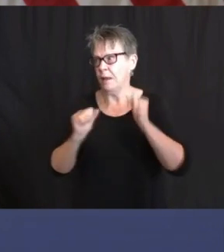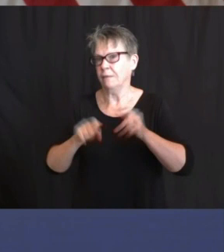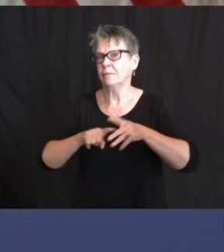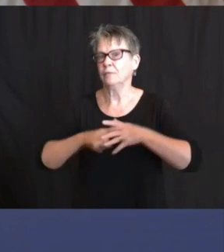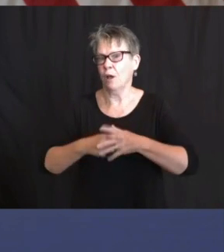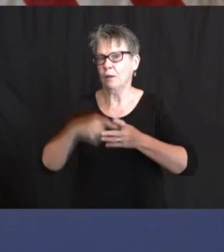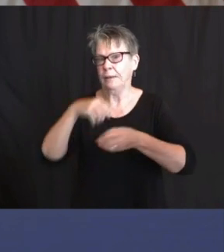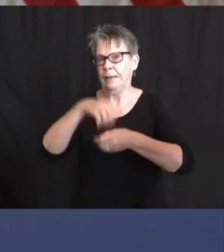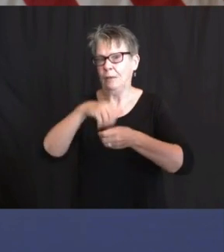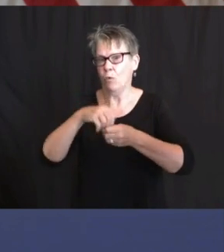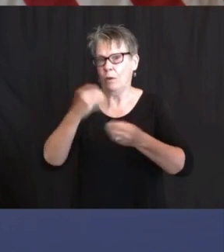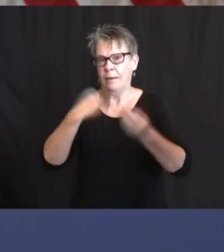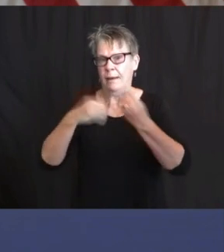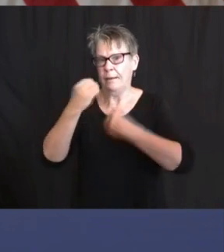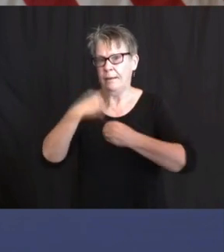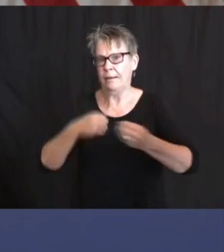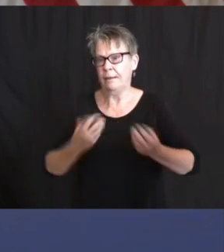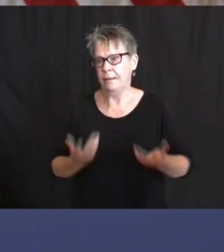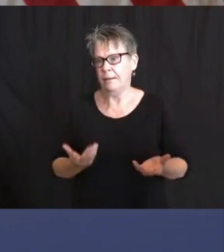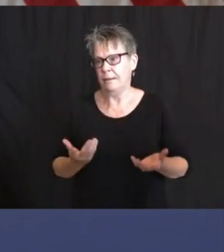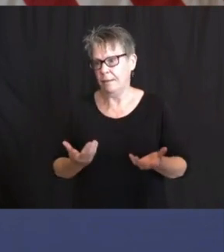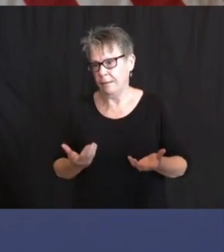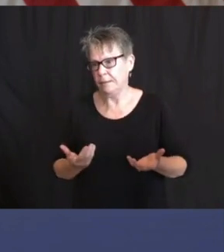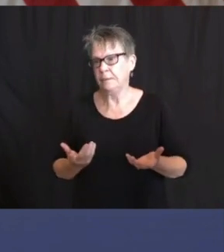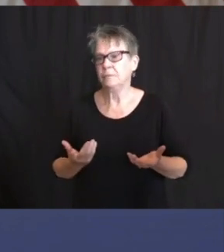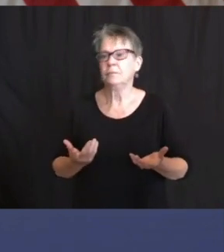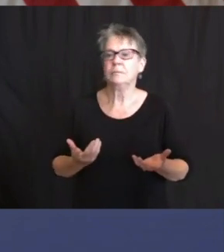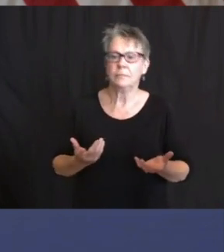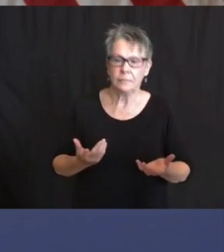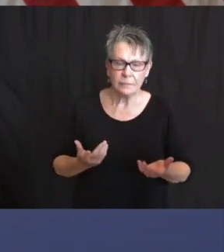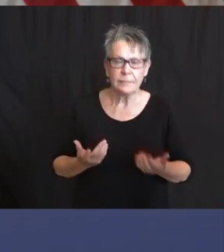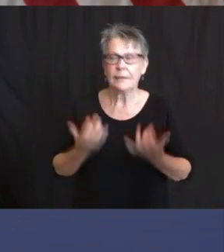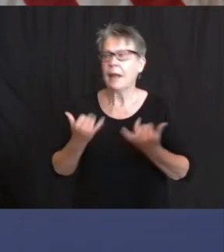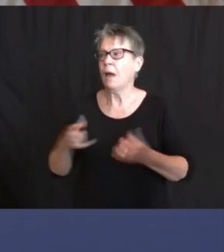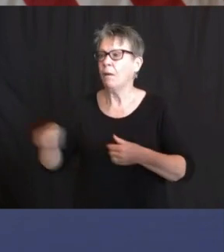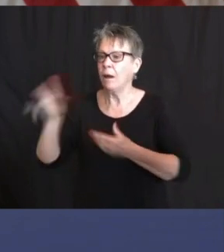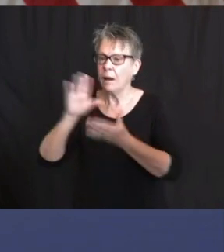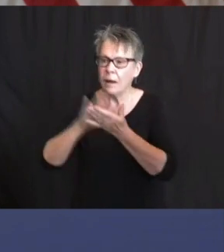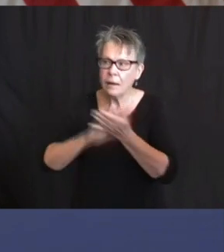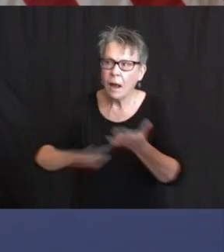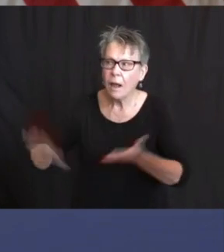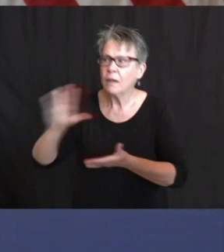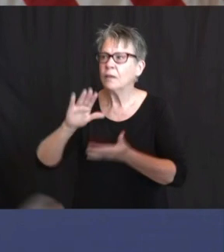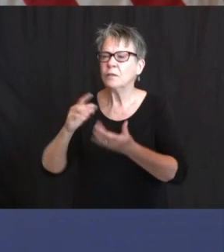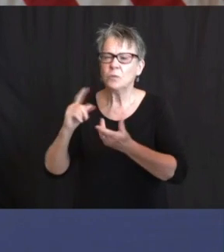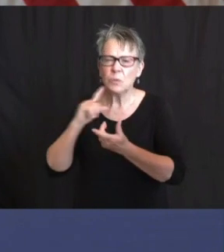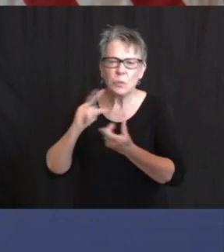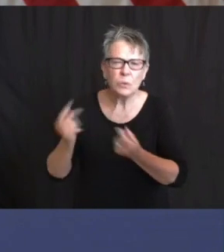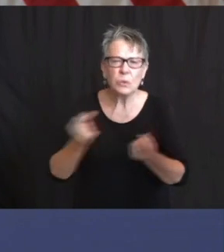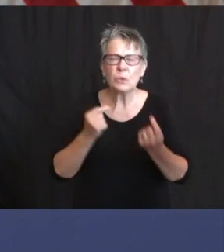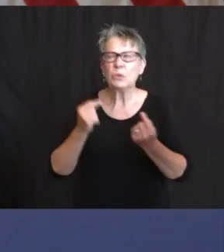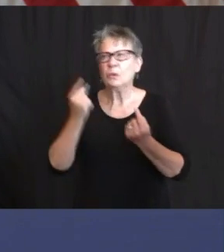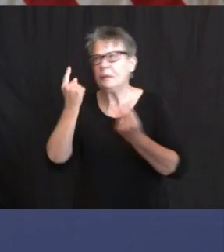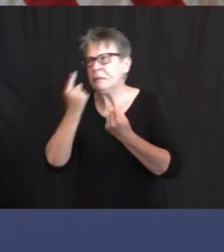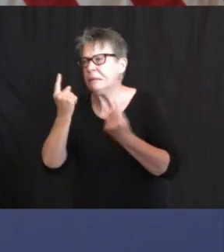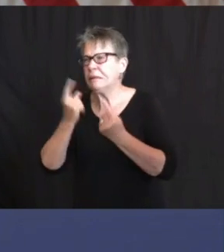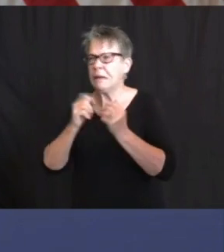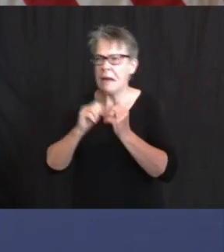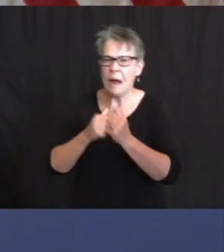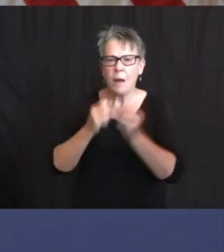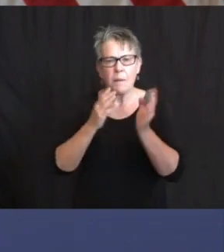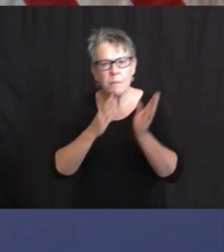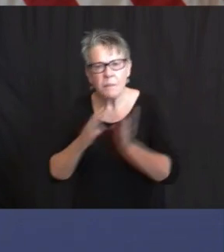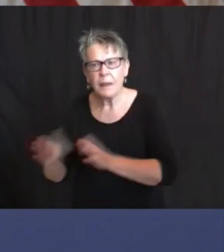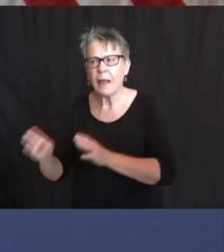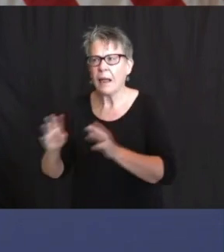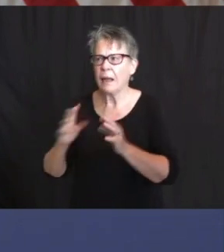thinking about restart, we have some guidelines about what they can anticipate so that they can begin to plan. But they will need to operate their dining services